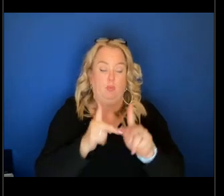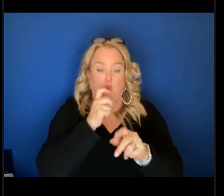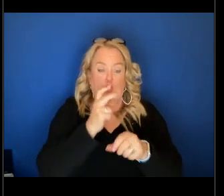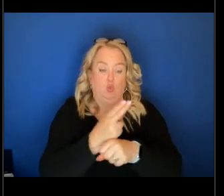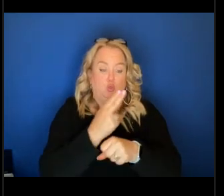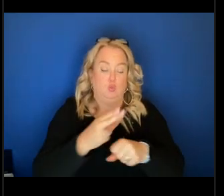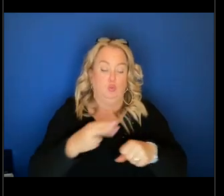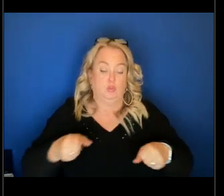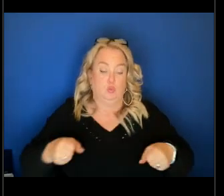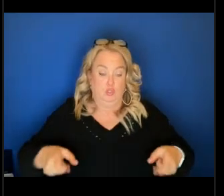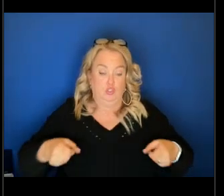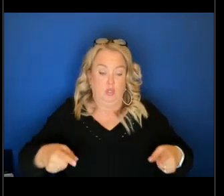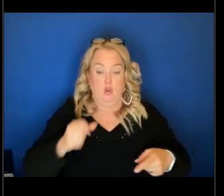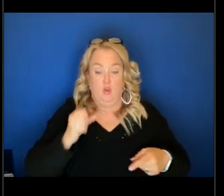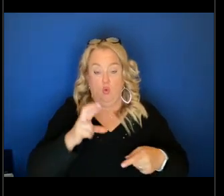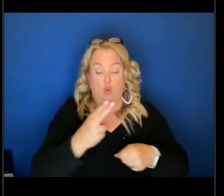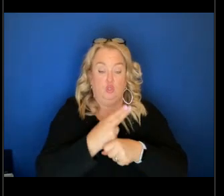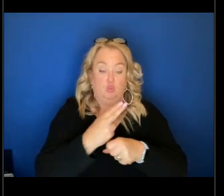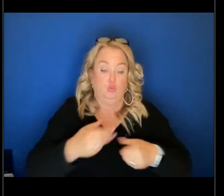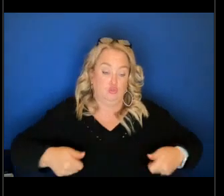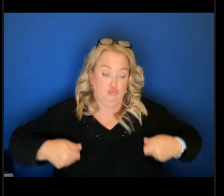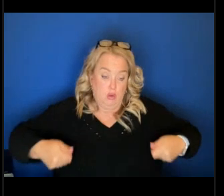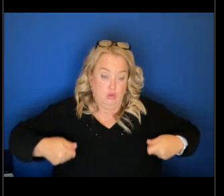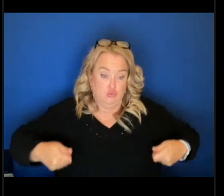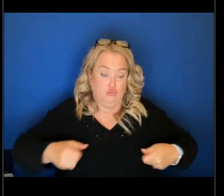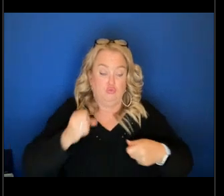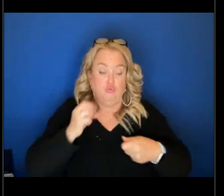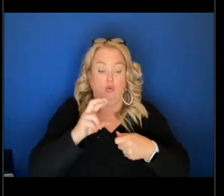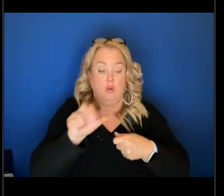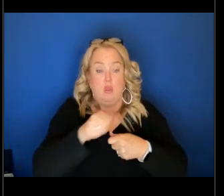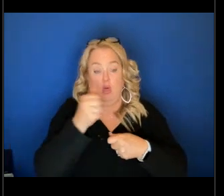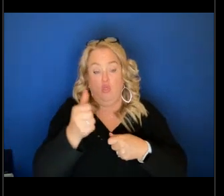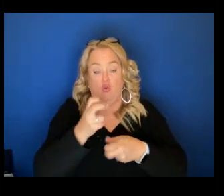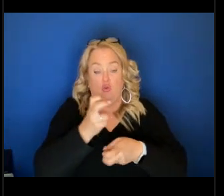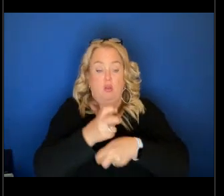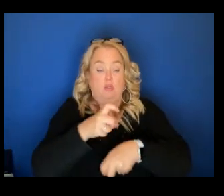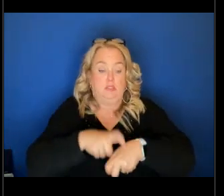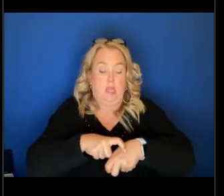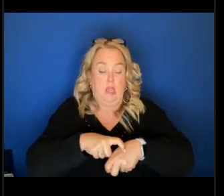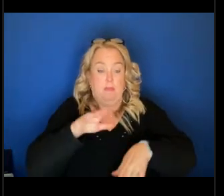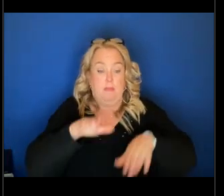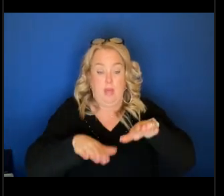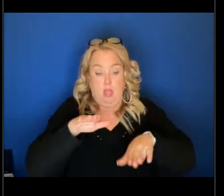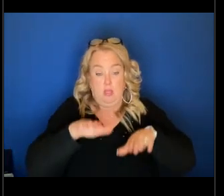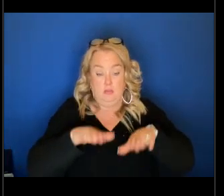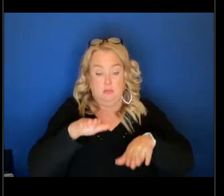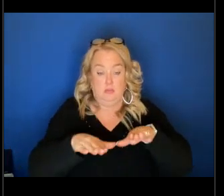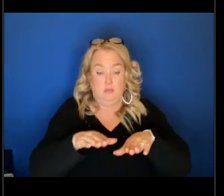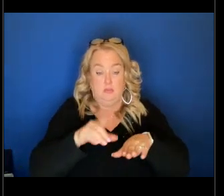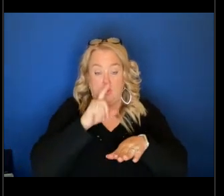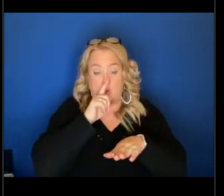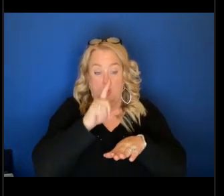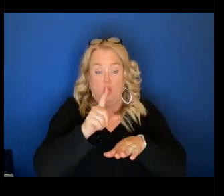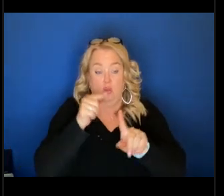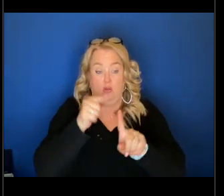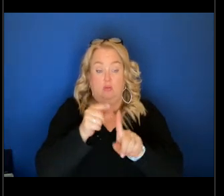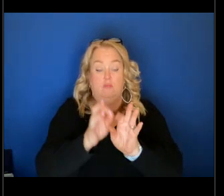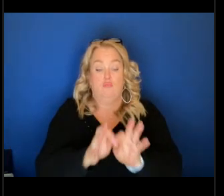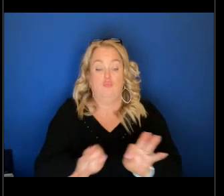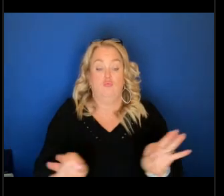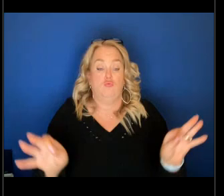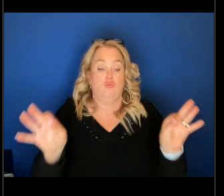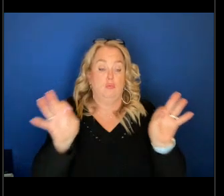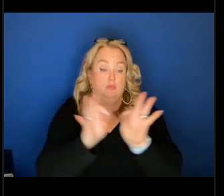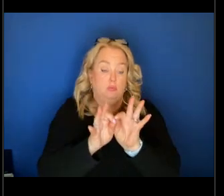People who walk with braces and or have difficulty maintaining balance are particularly